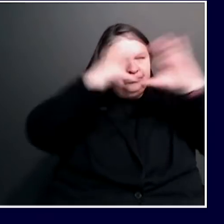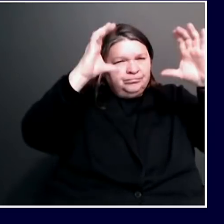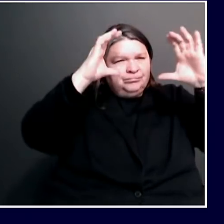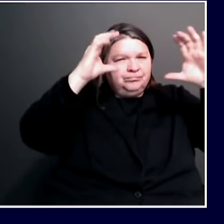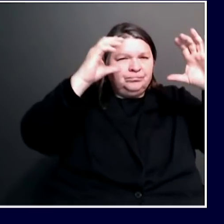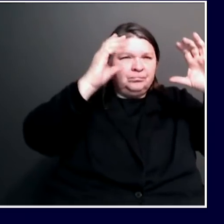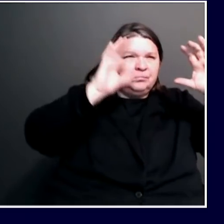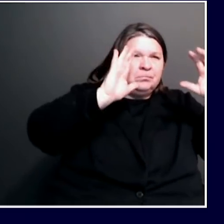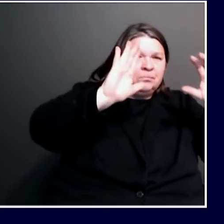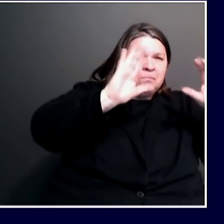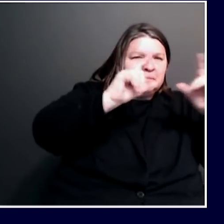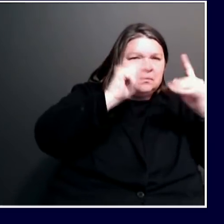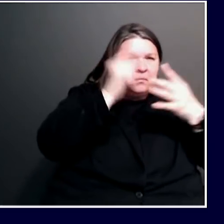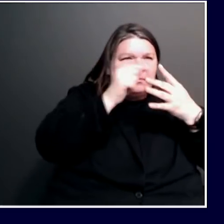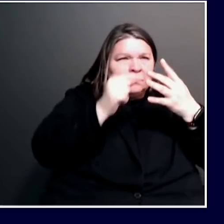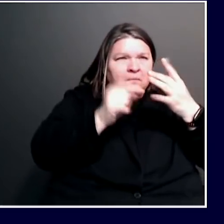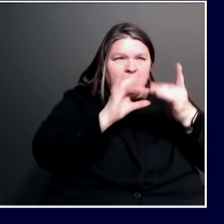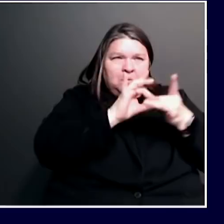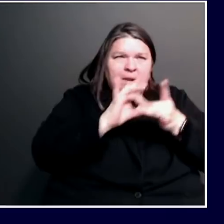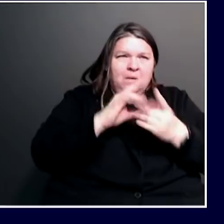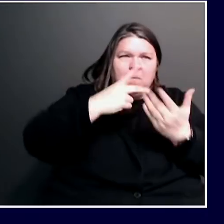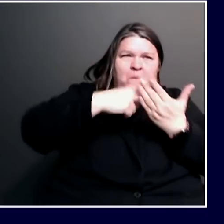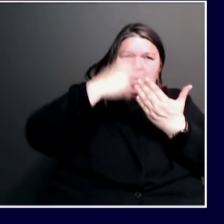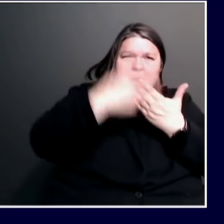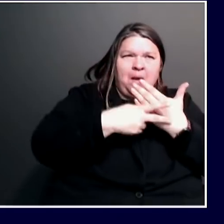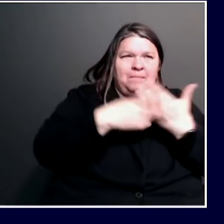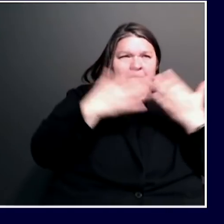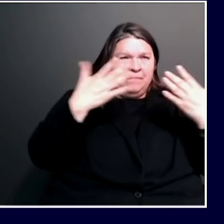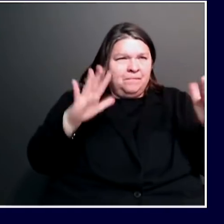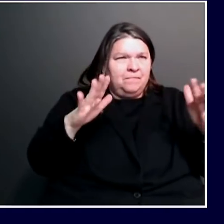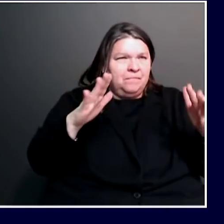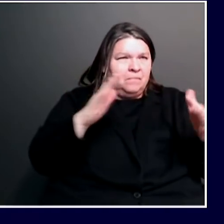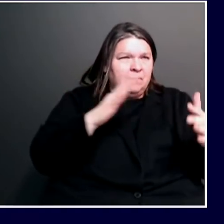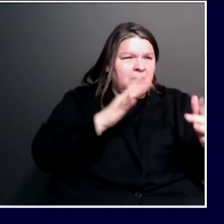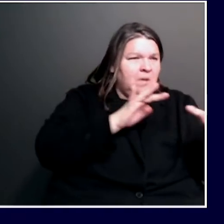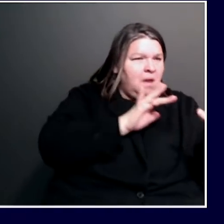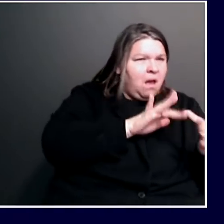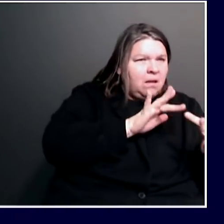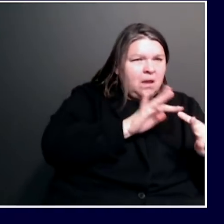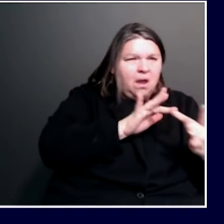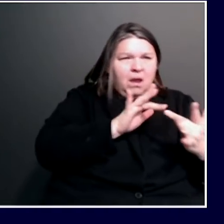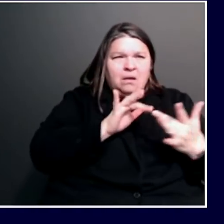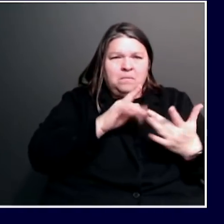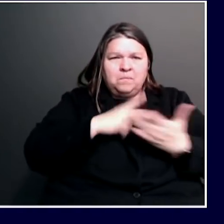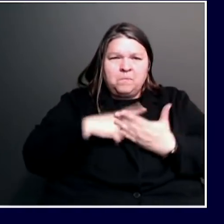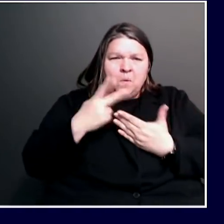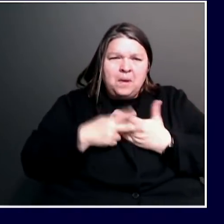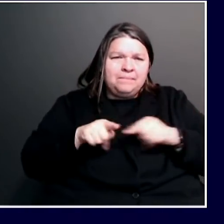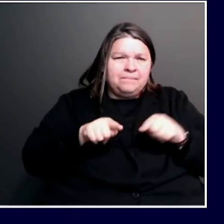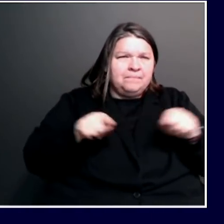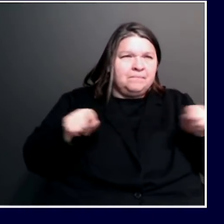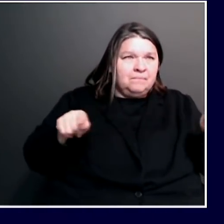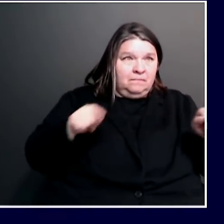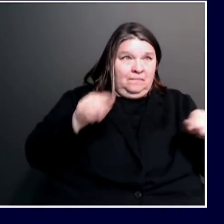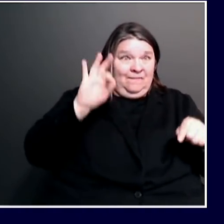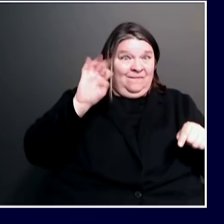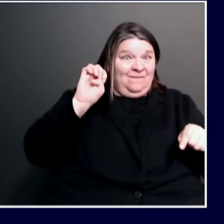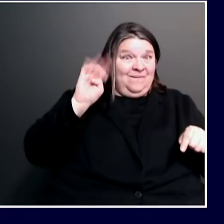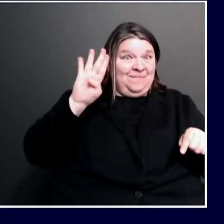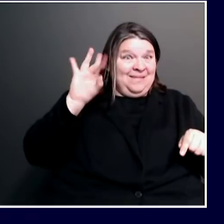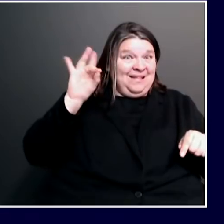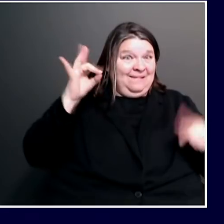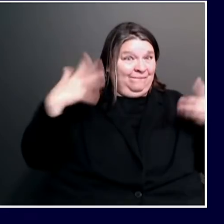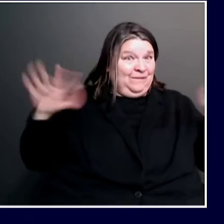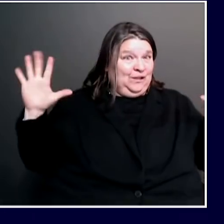of the contact tracing program. So it ends on February 8th. Is that right? That's